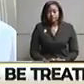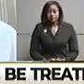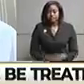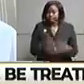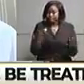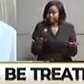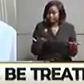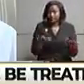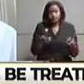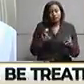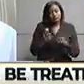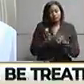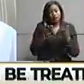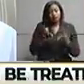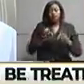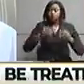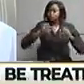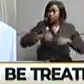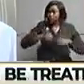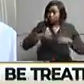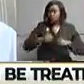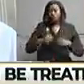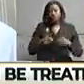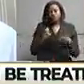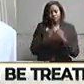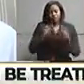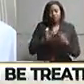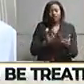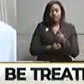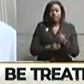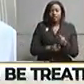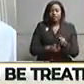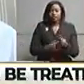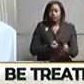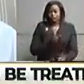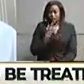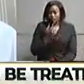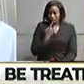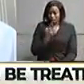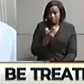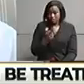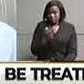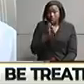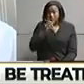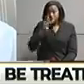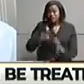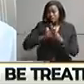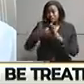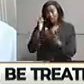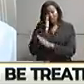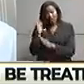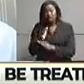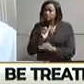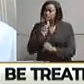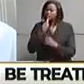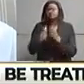there is a possibility that you can be treated. Therefore, anybody trying to hide is actually endangering